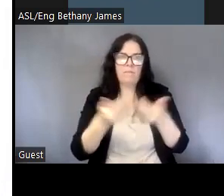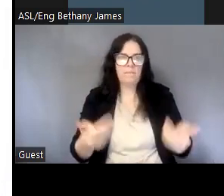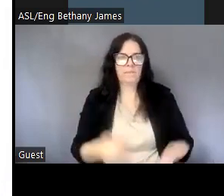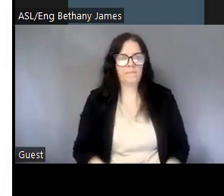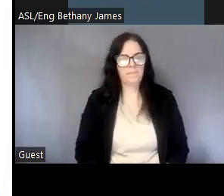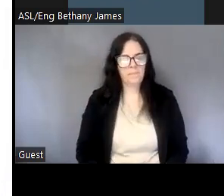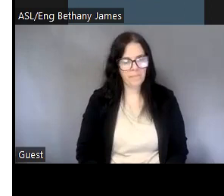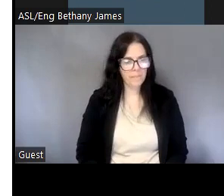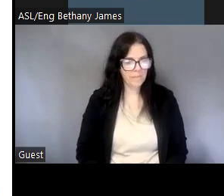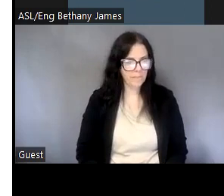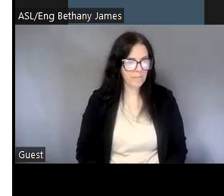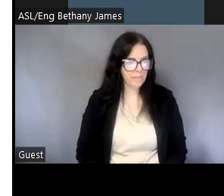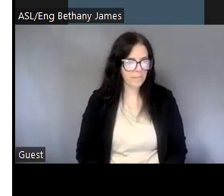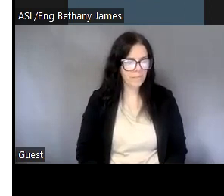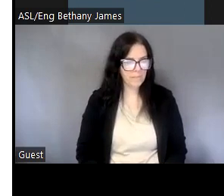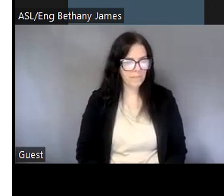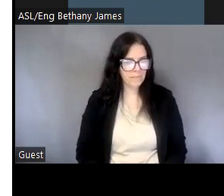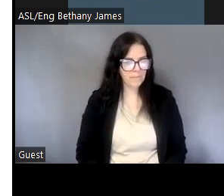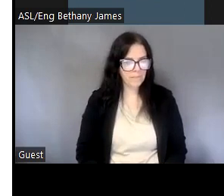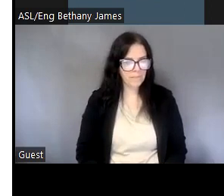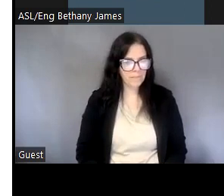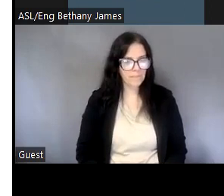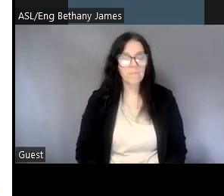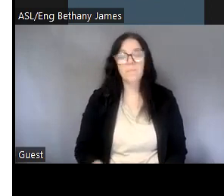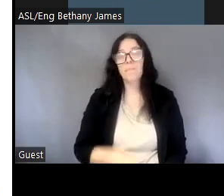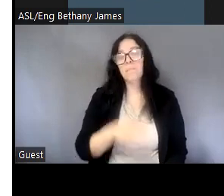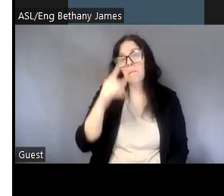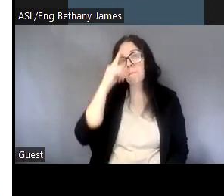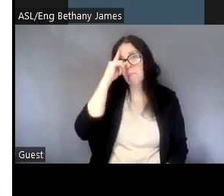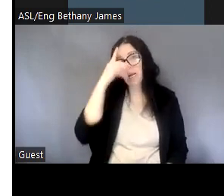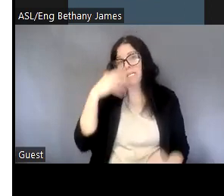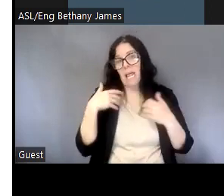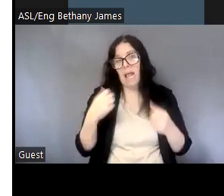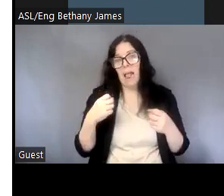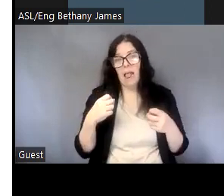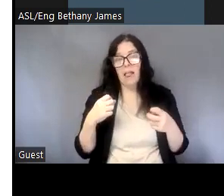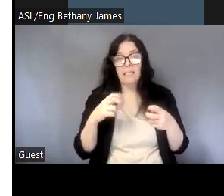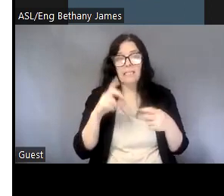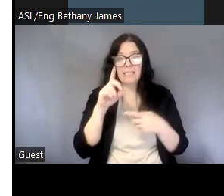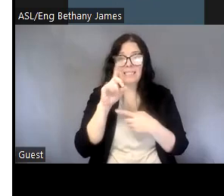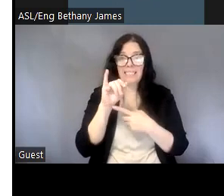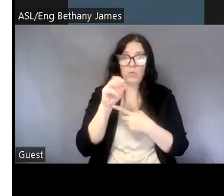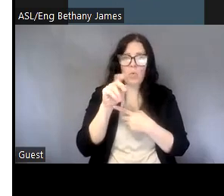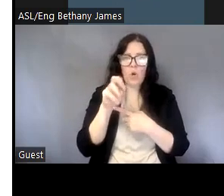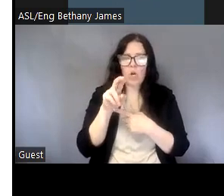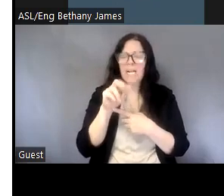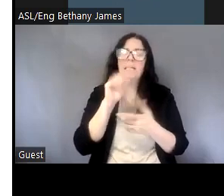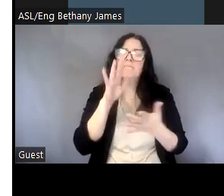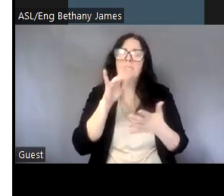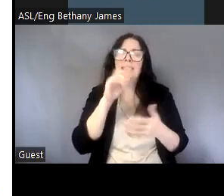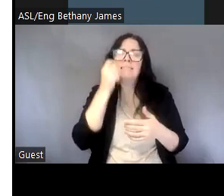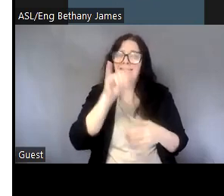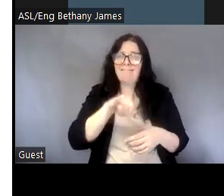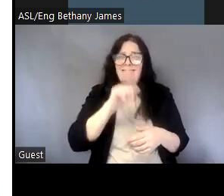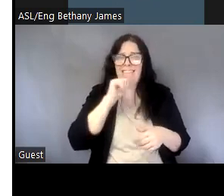Mental health disorder, on the other hand, again, it's not an exact science, but it's a term we use to try